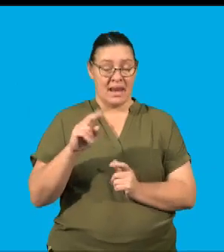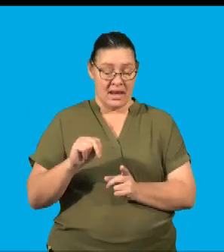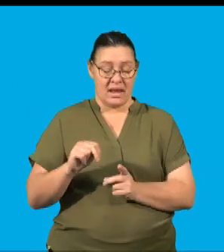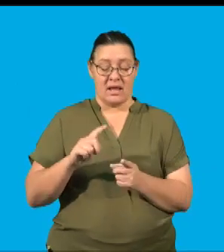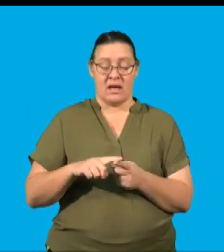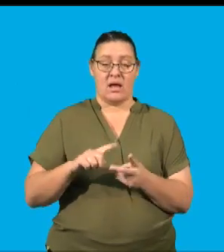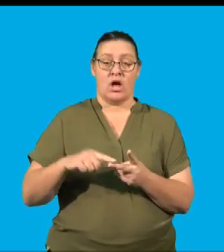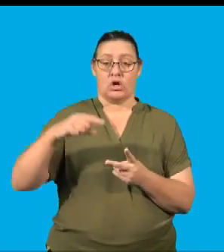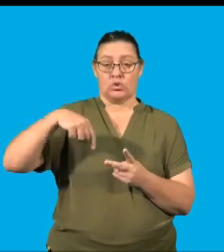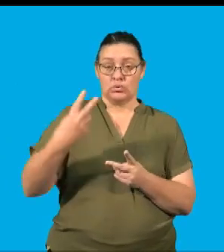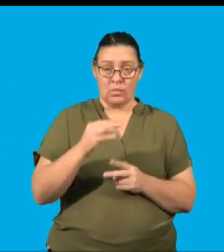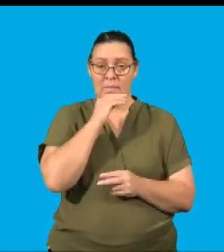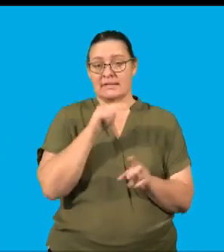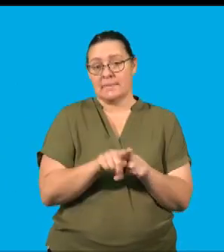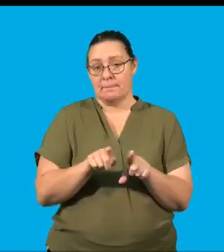thing.